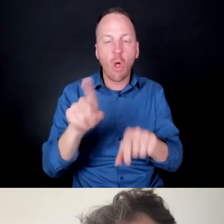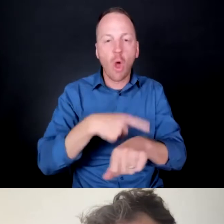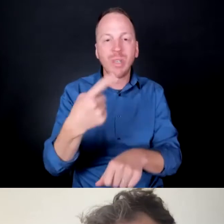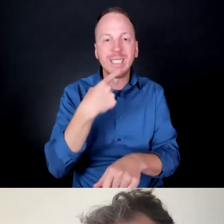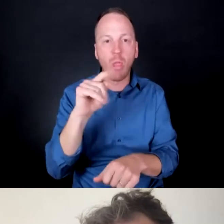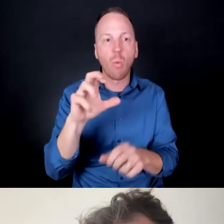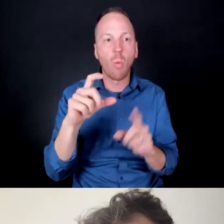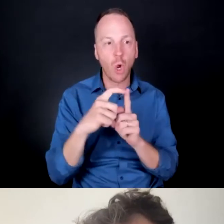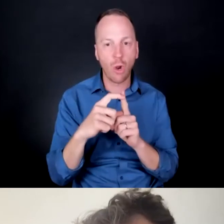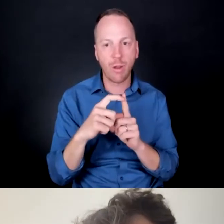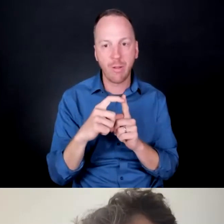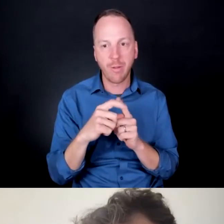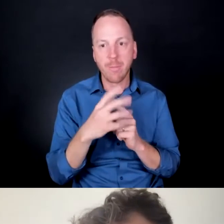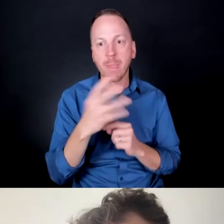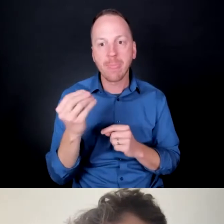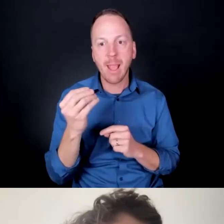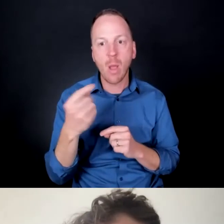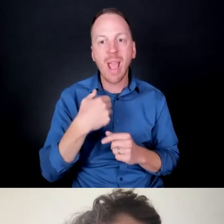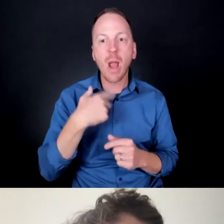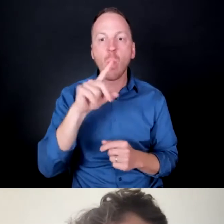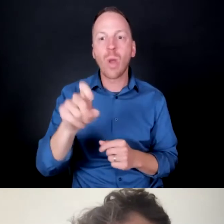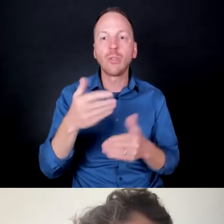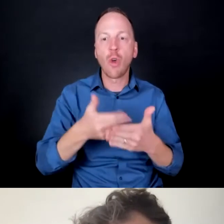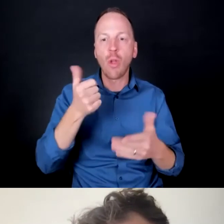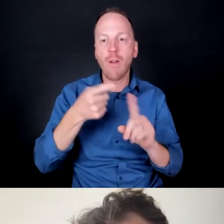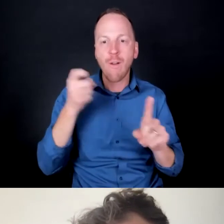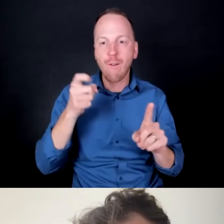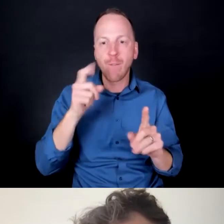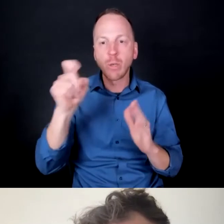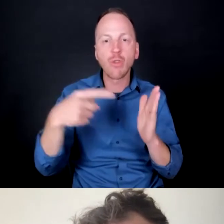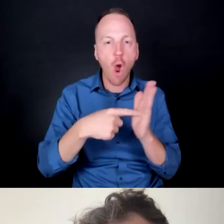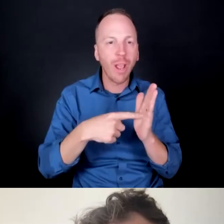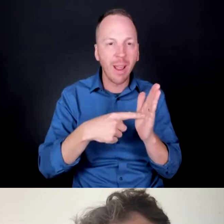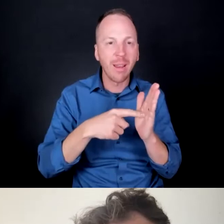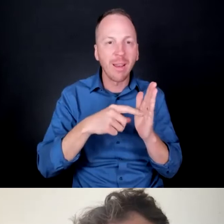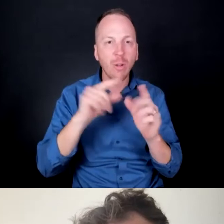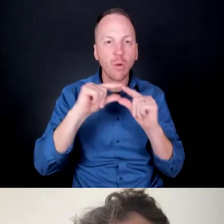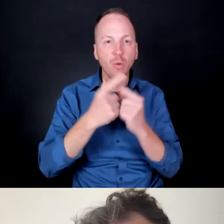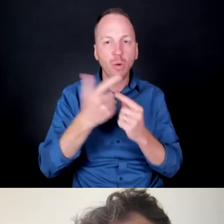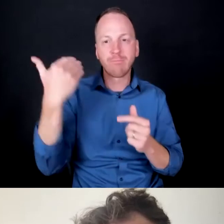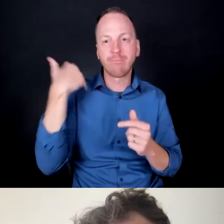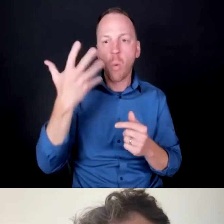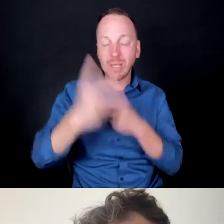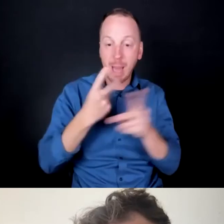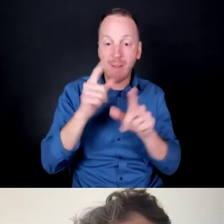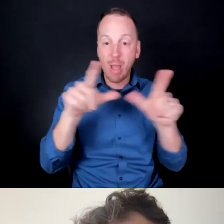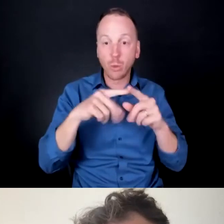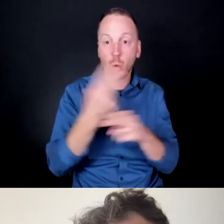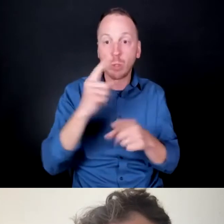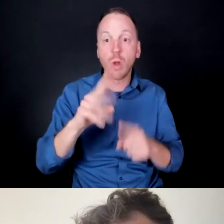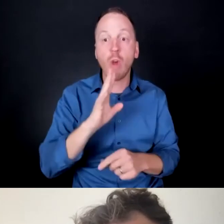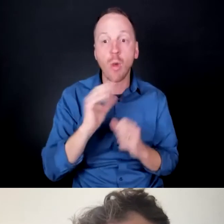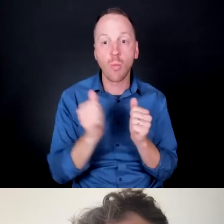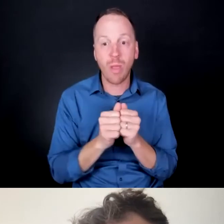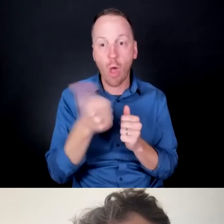the word. And we had a question earlier from the Target folks about like what type of language to use when talking